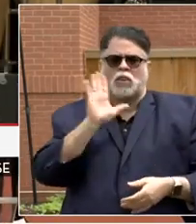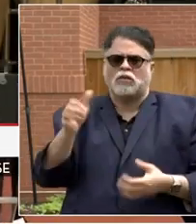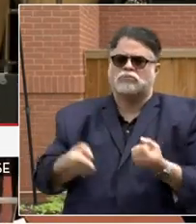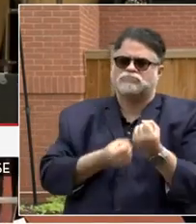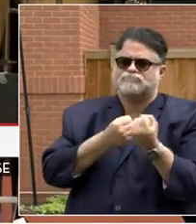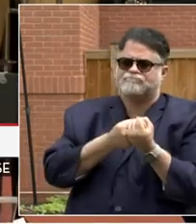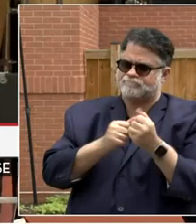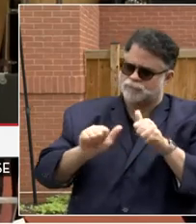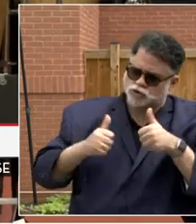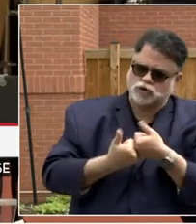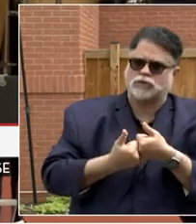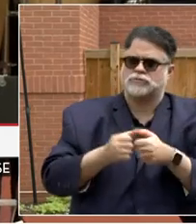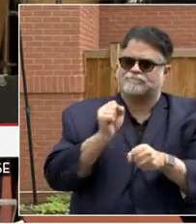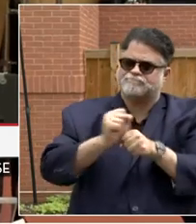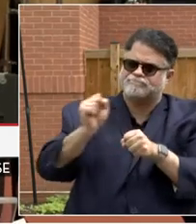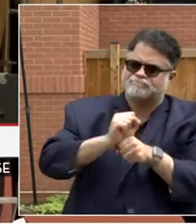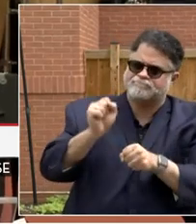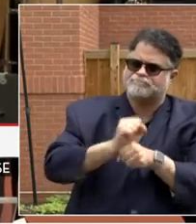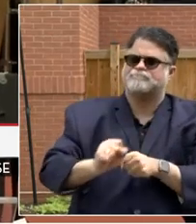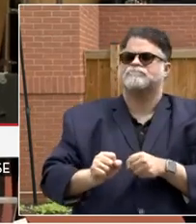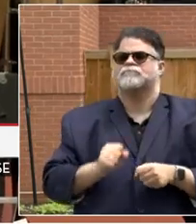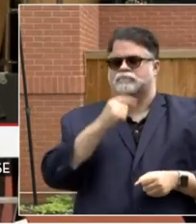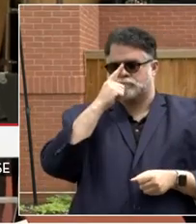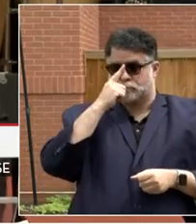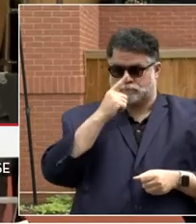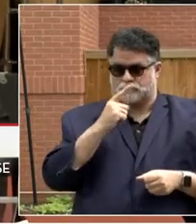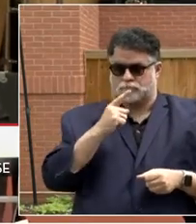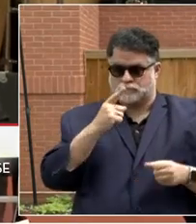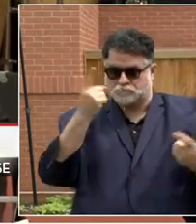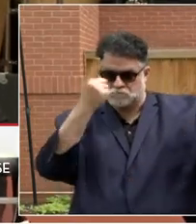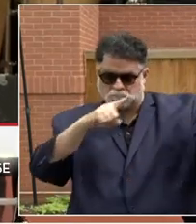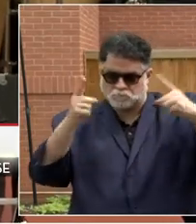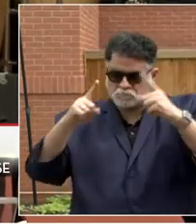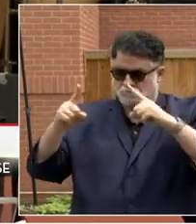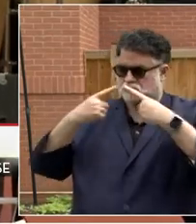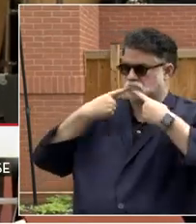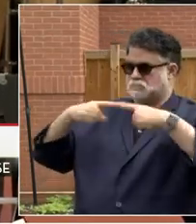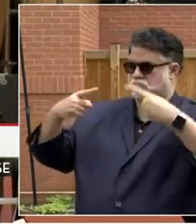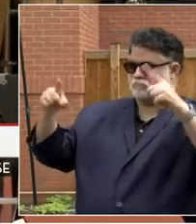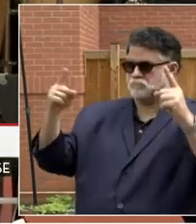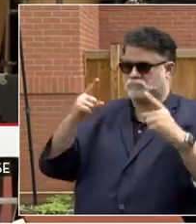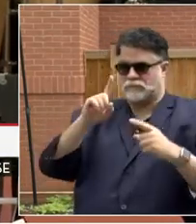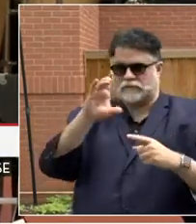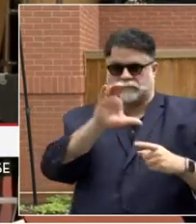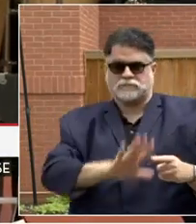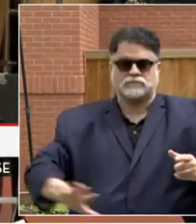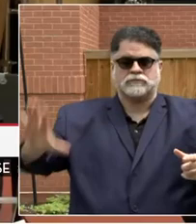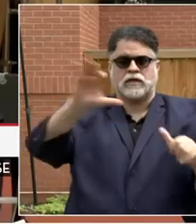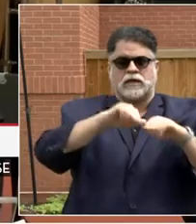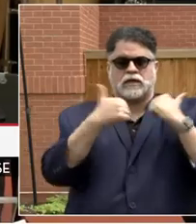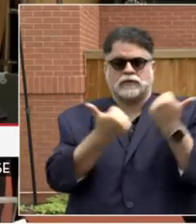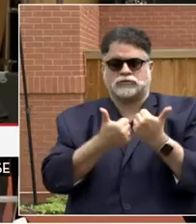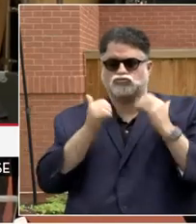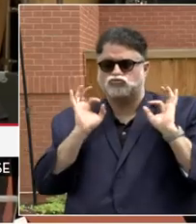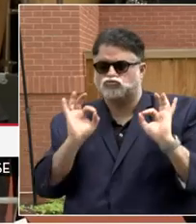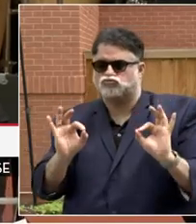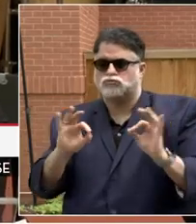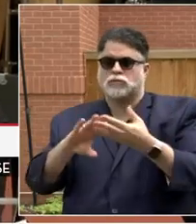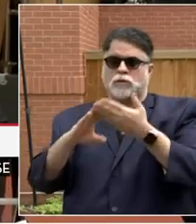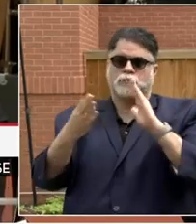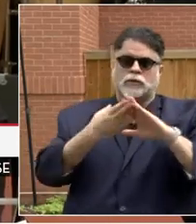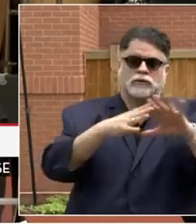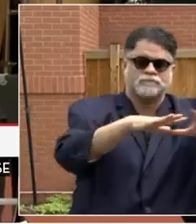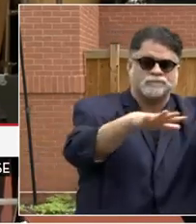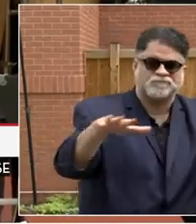there is effective collaboration among government agencies, community stakeholders, and interfaith communities. Not a